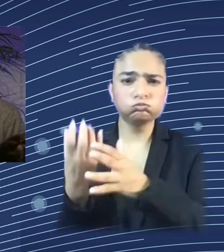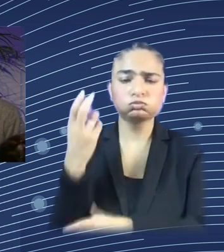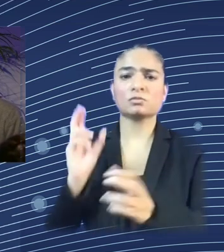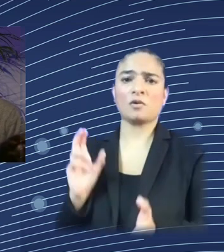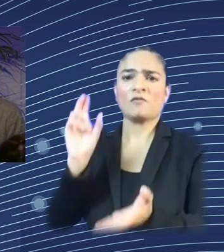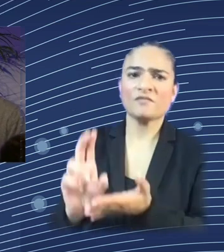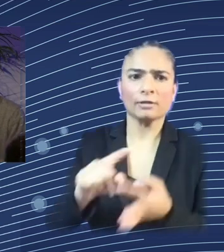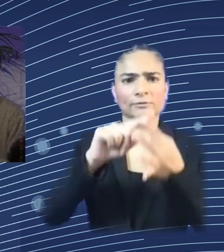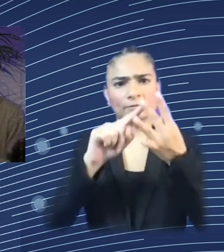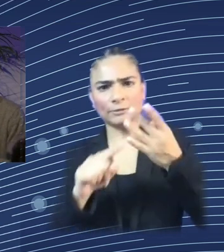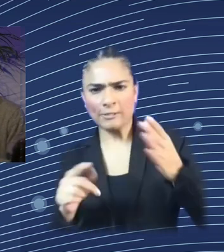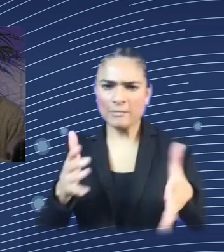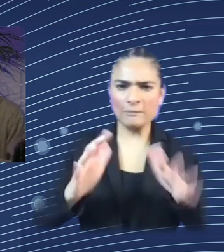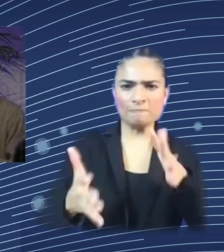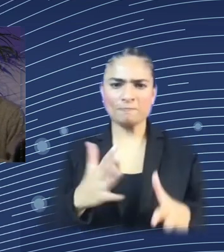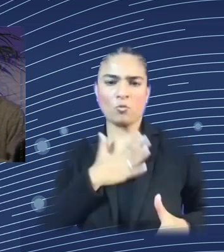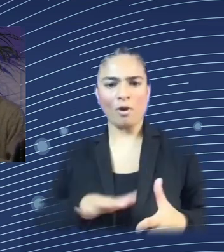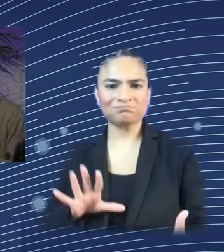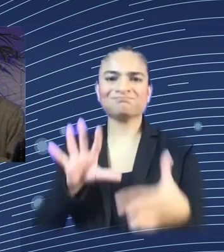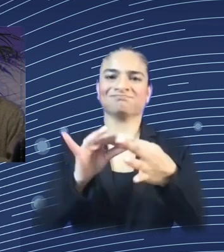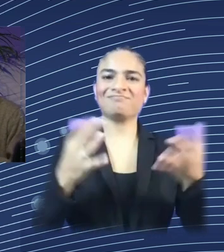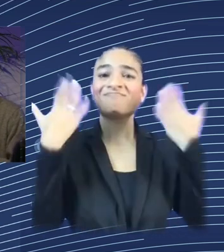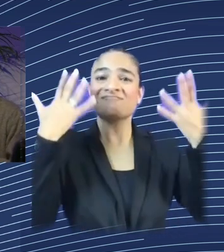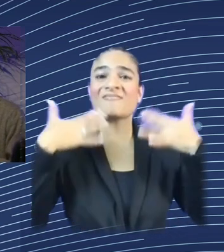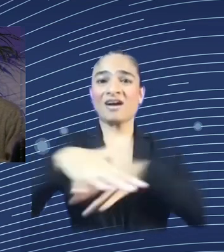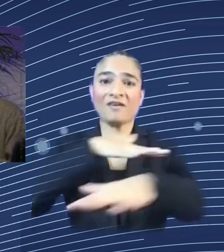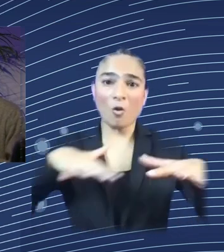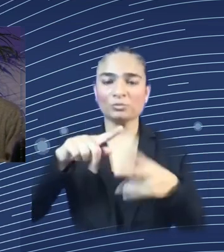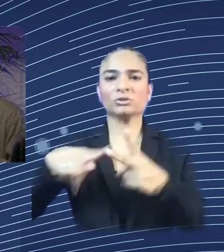to elaborate also carbon strategies. Next slide.